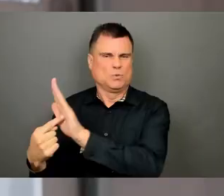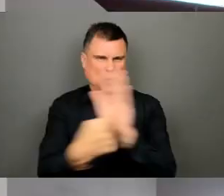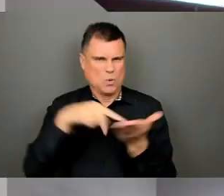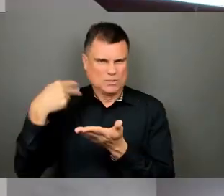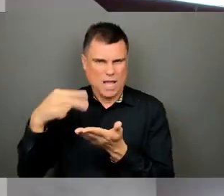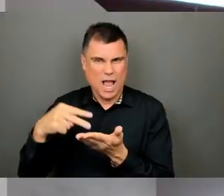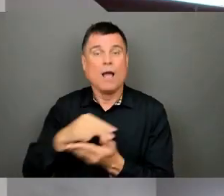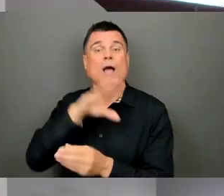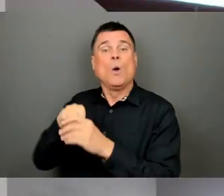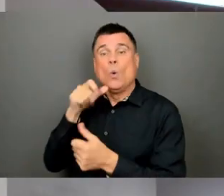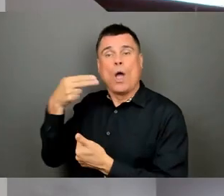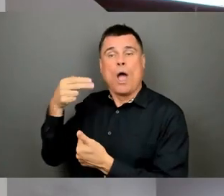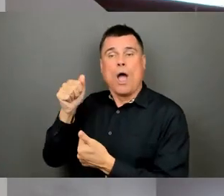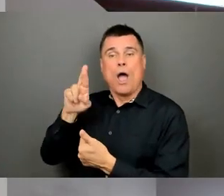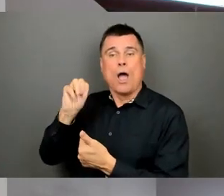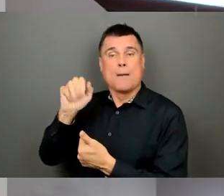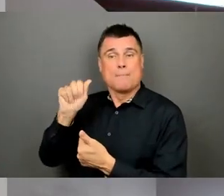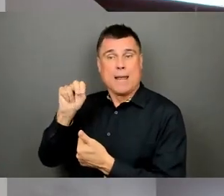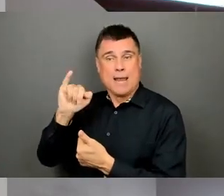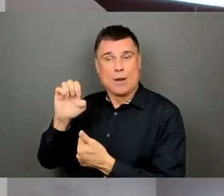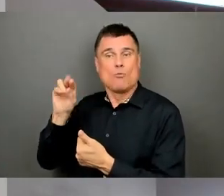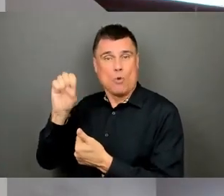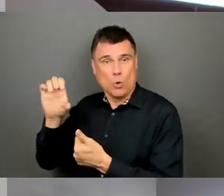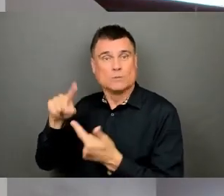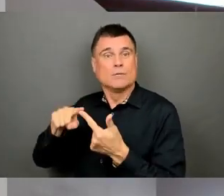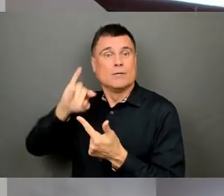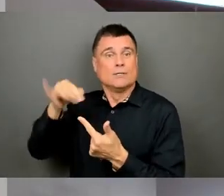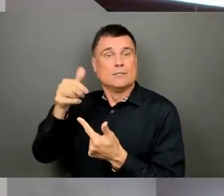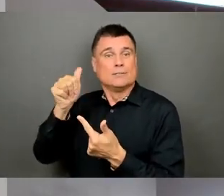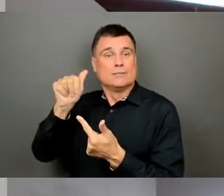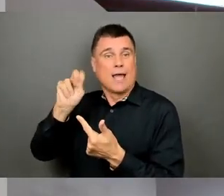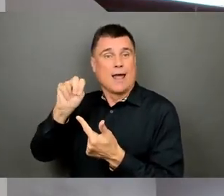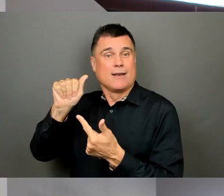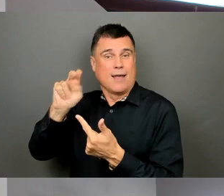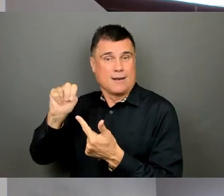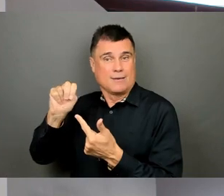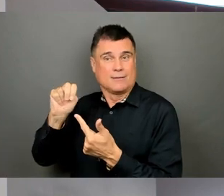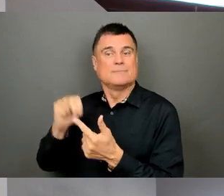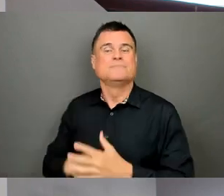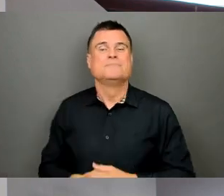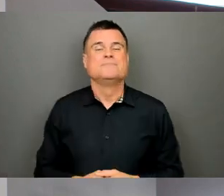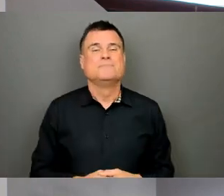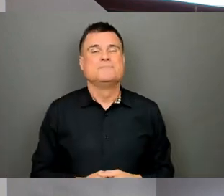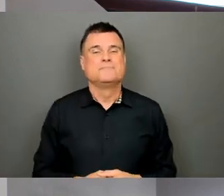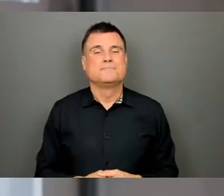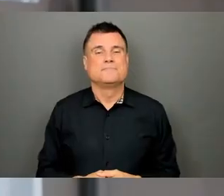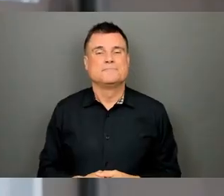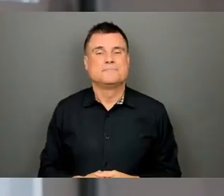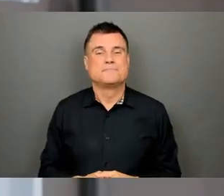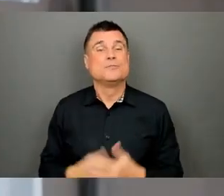1, we have Harmony Rose and Janan. And today we're going to be focusing on the foundations of hip-hop